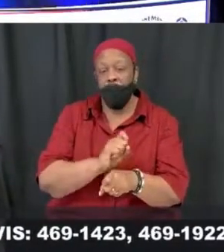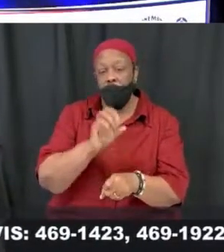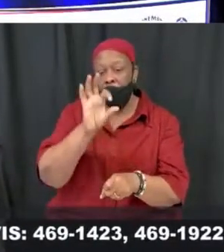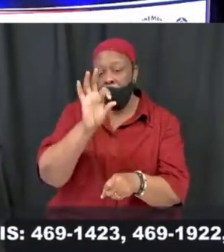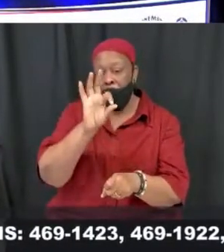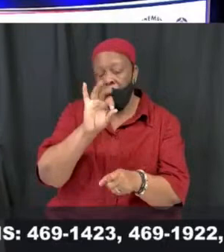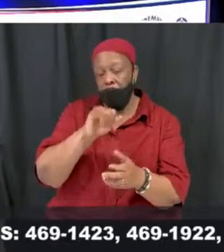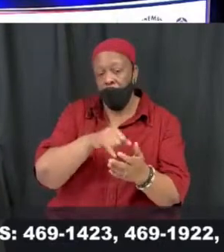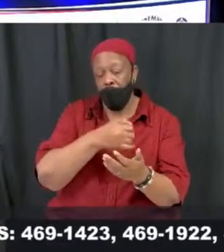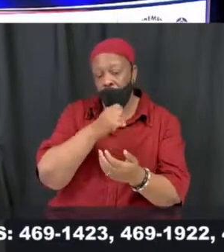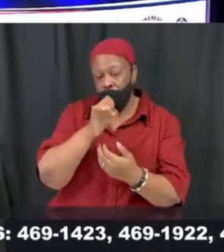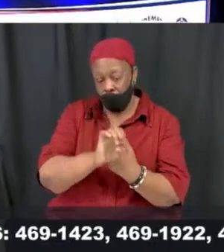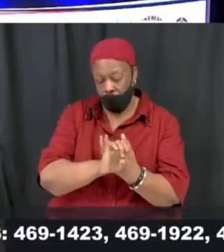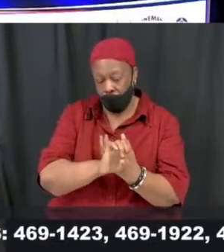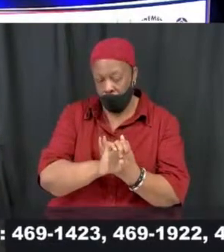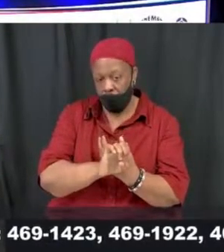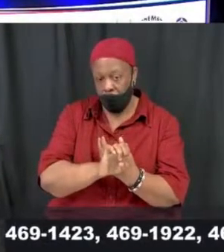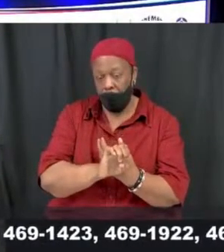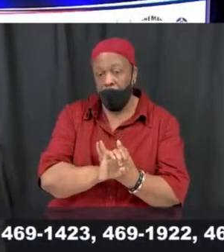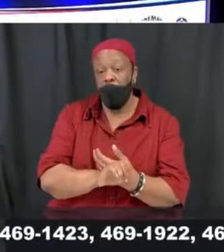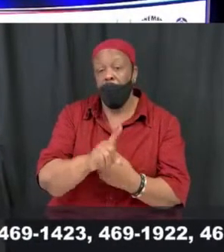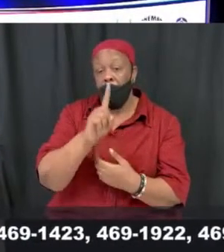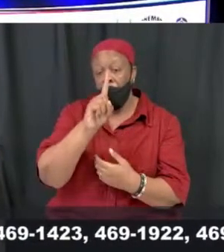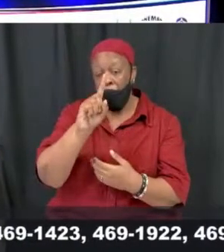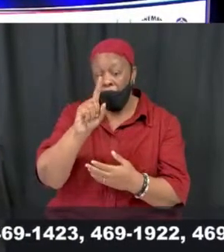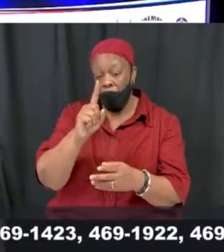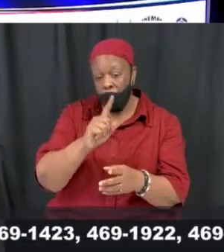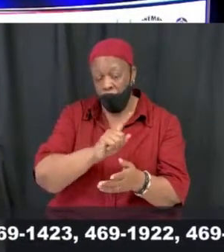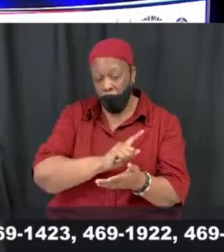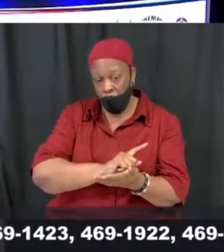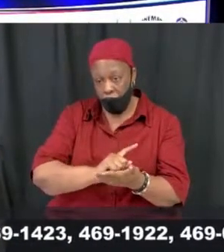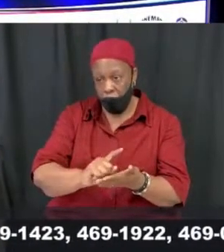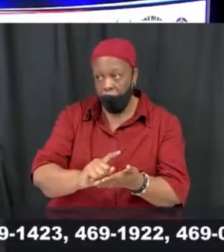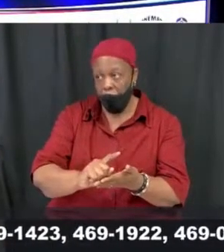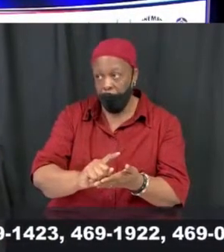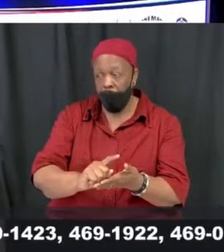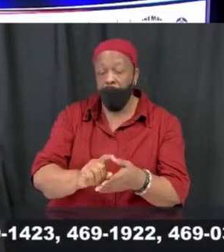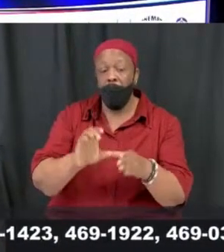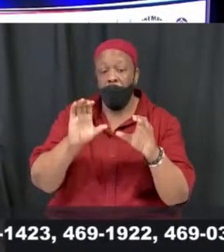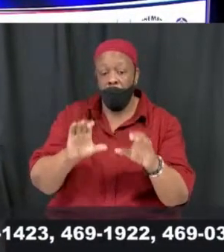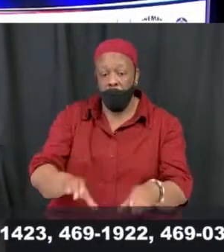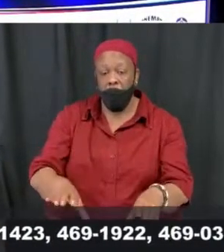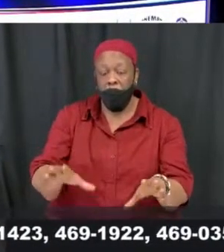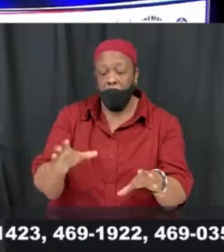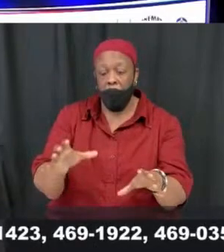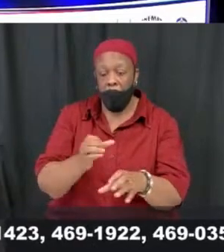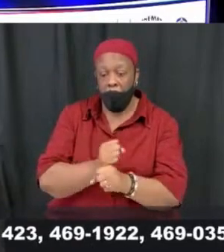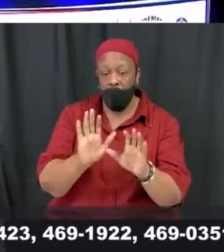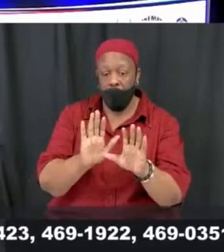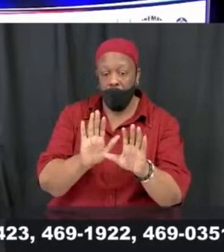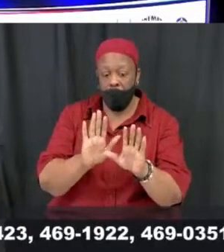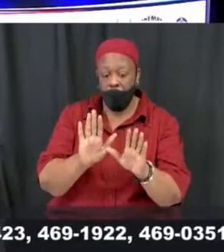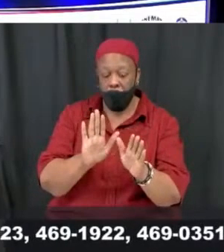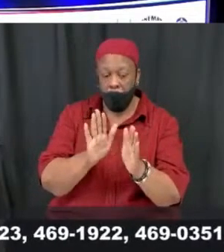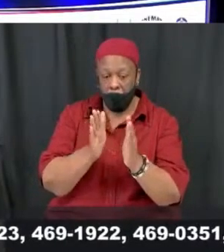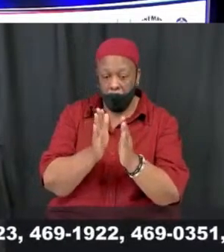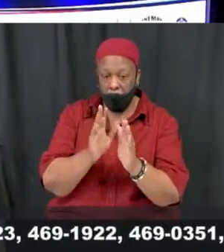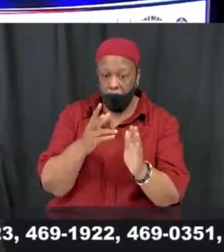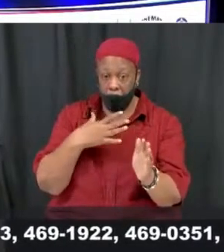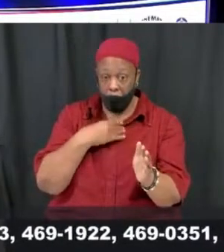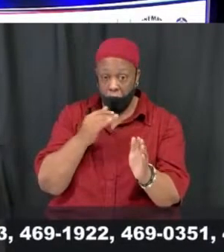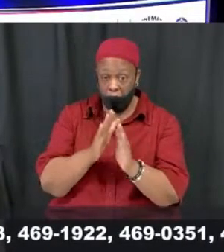all cards will be ready within 1 week. All cards can be collected by the 9th of June.